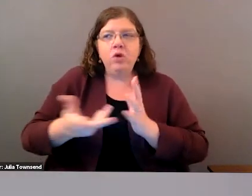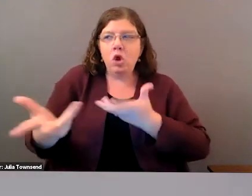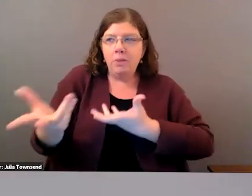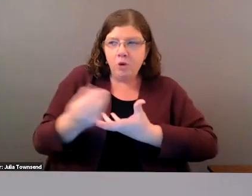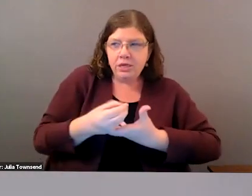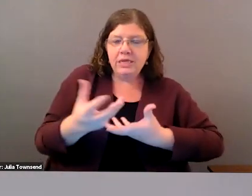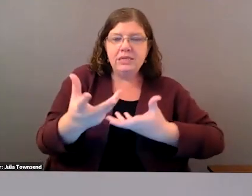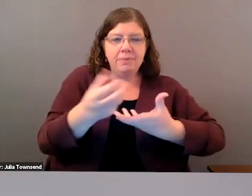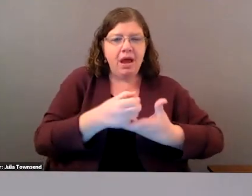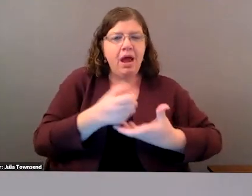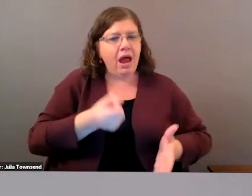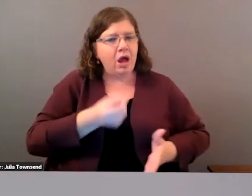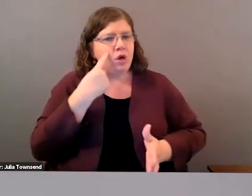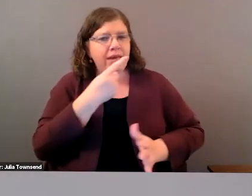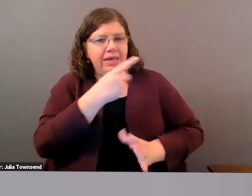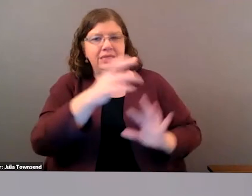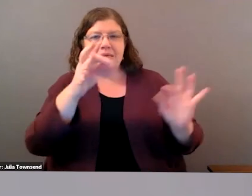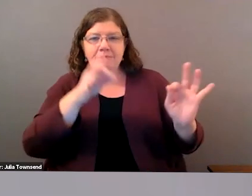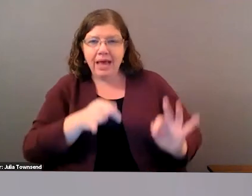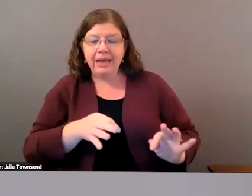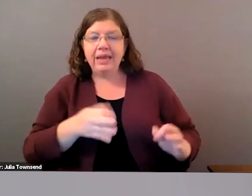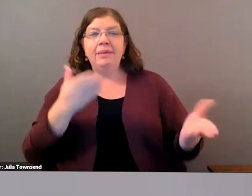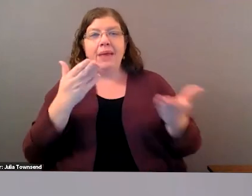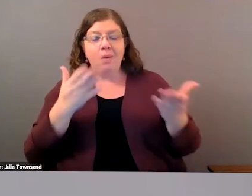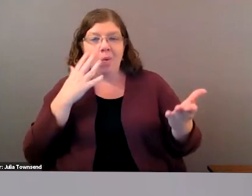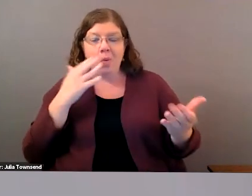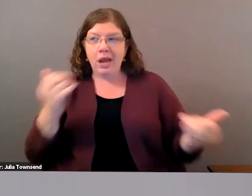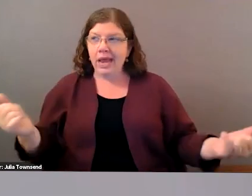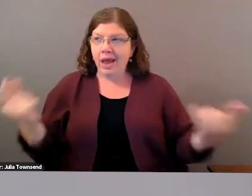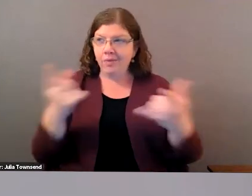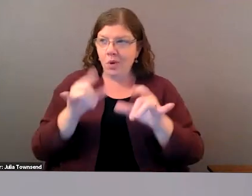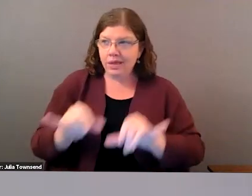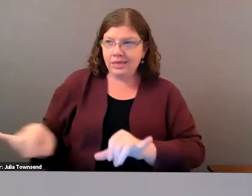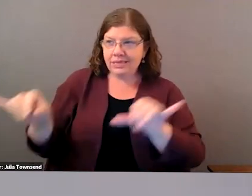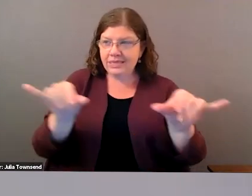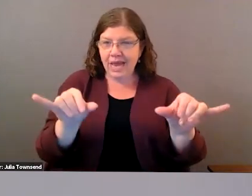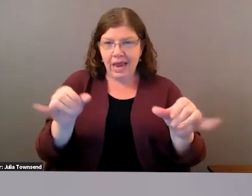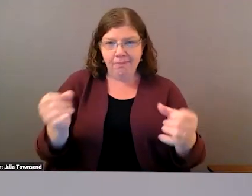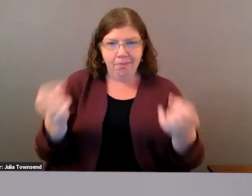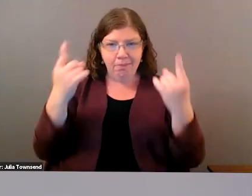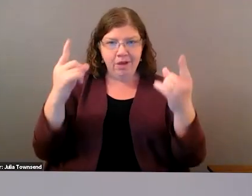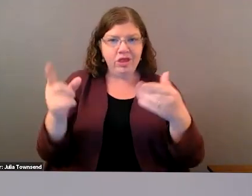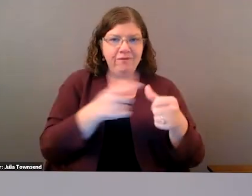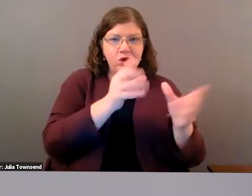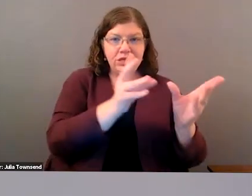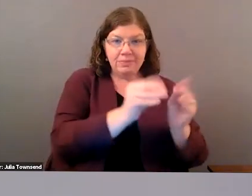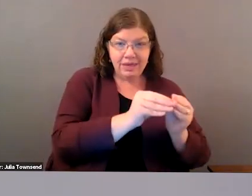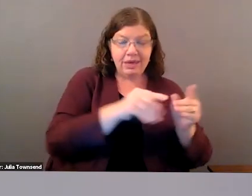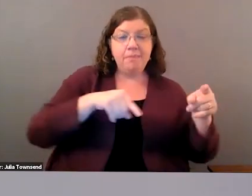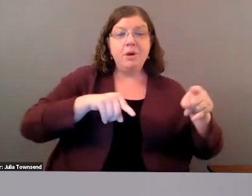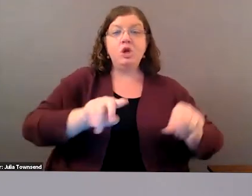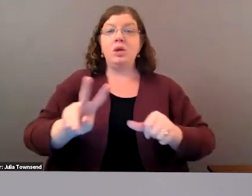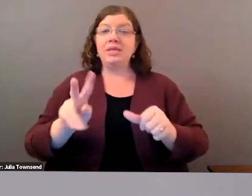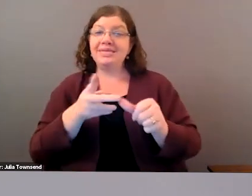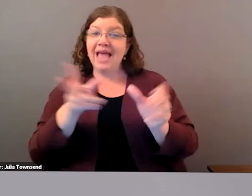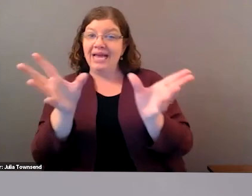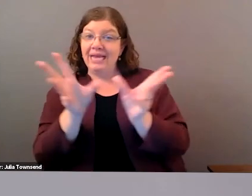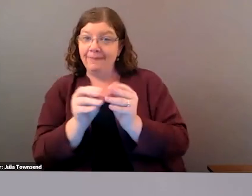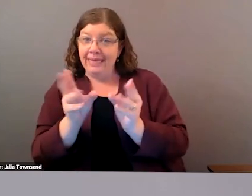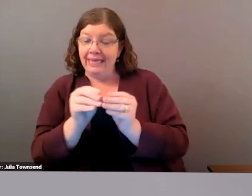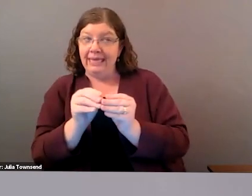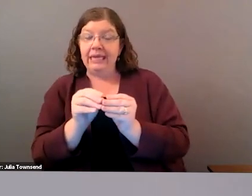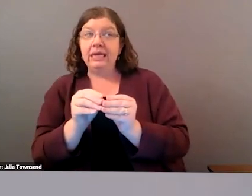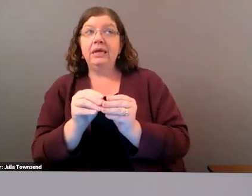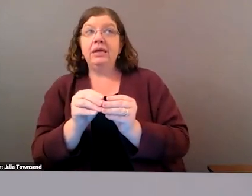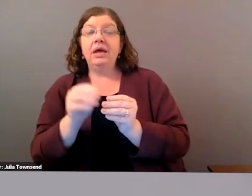how he's explaining that, maybe you want to get everybody on the same page in the first meeting, but in the second meeting, I guess